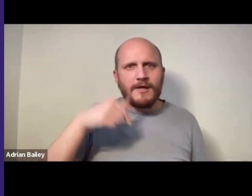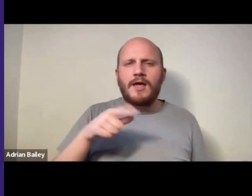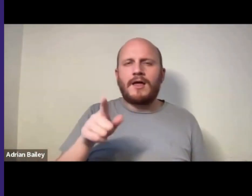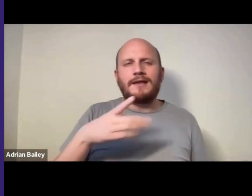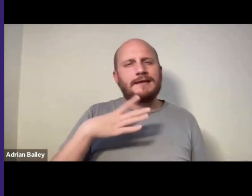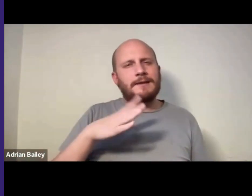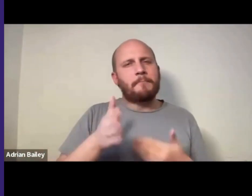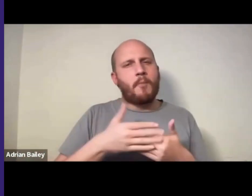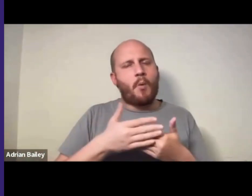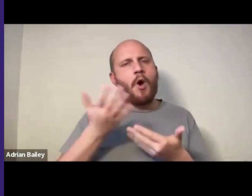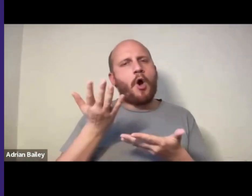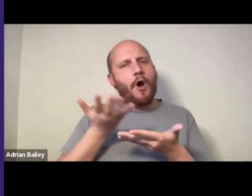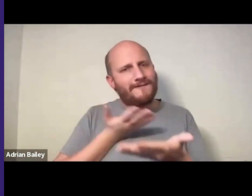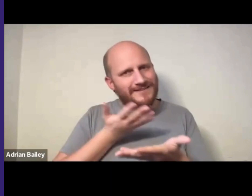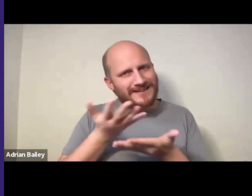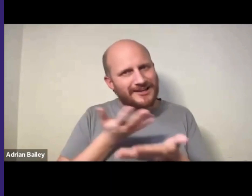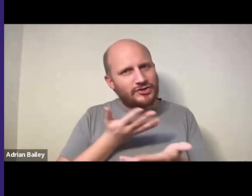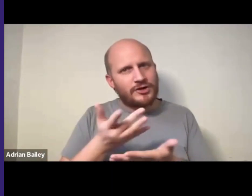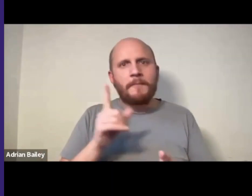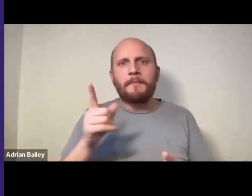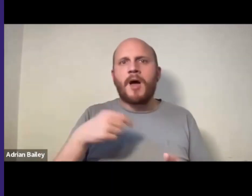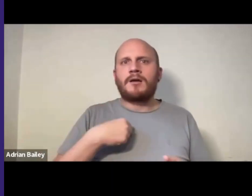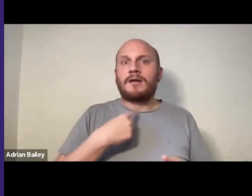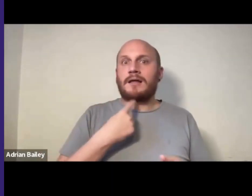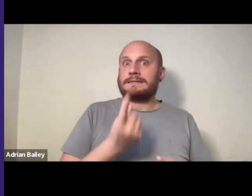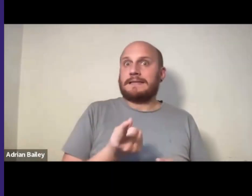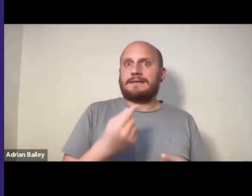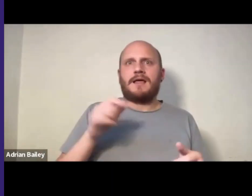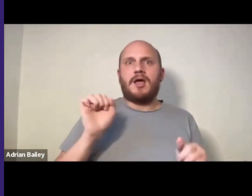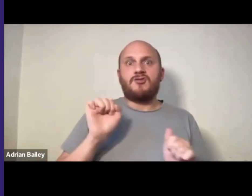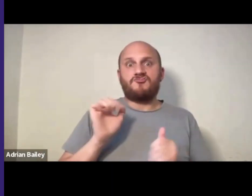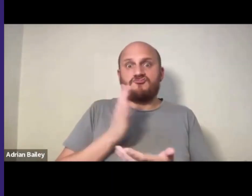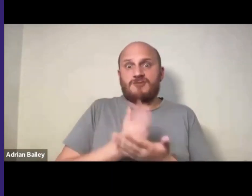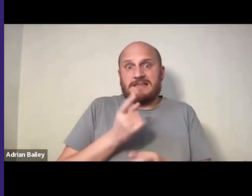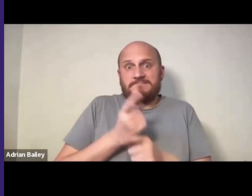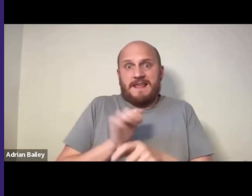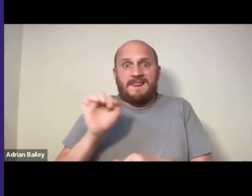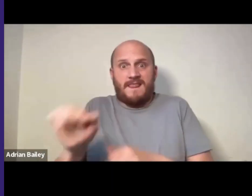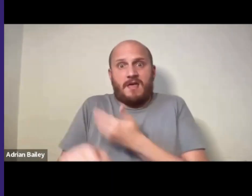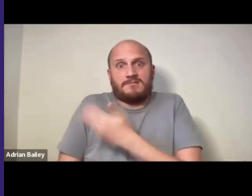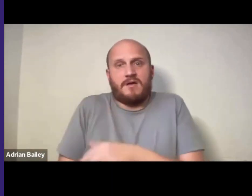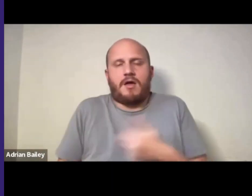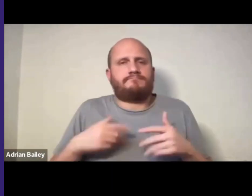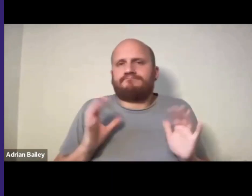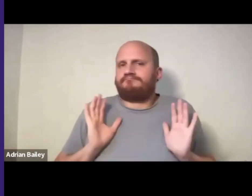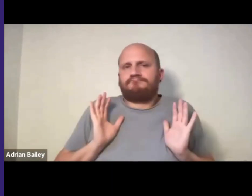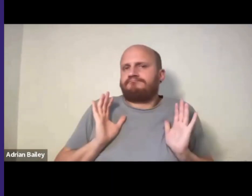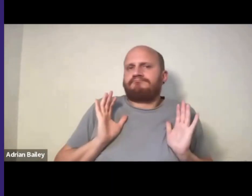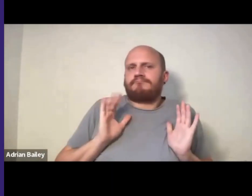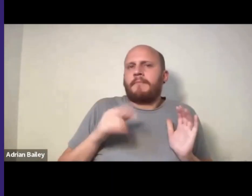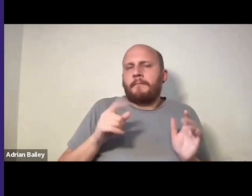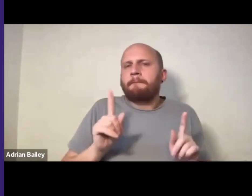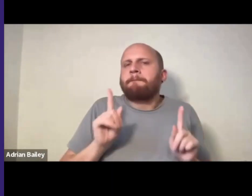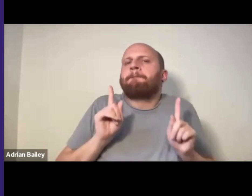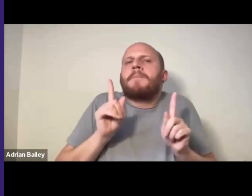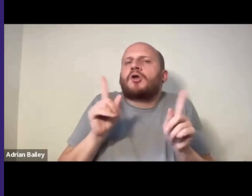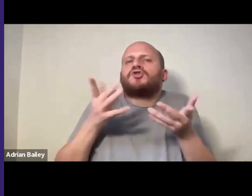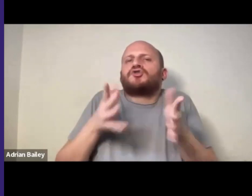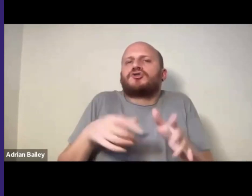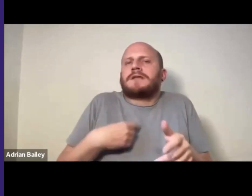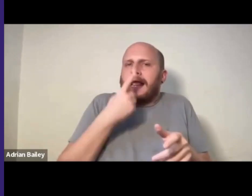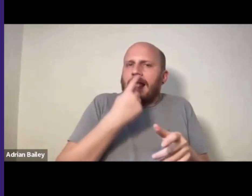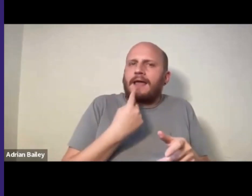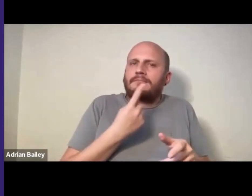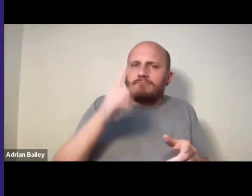conversation, but I can't represent them fully and all of that sort of side of it. But I know that there is an awareness of how difficult it is in some situations.